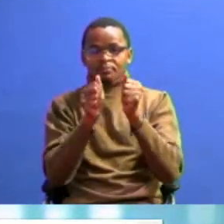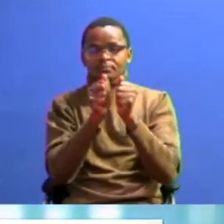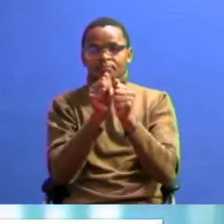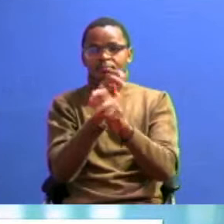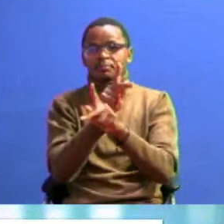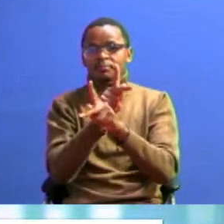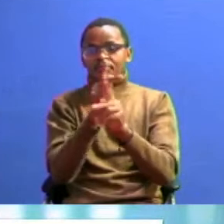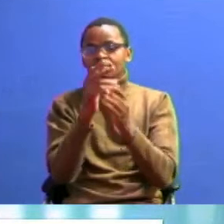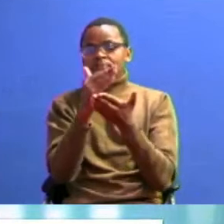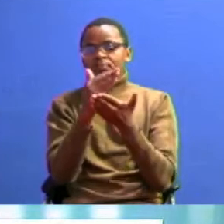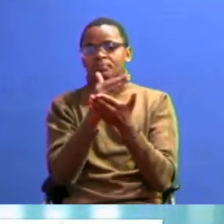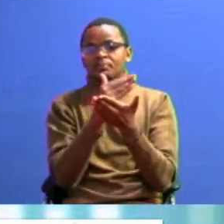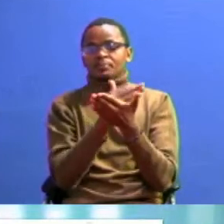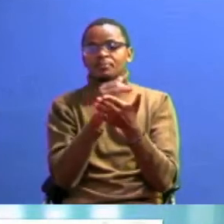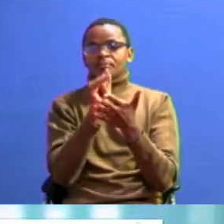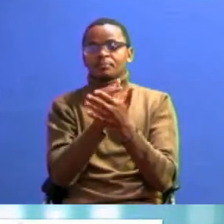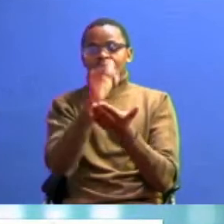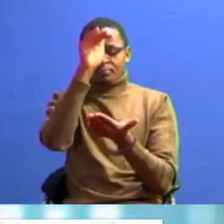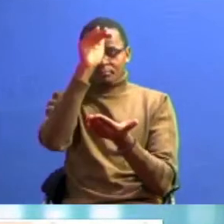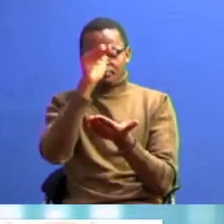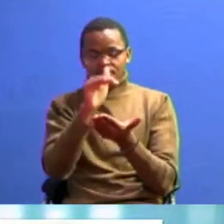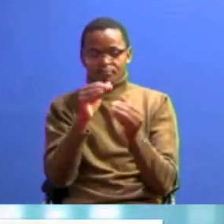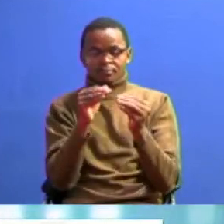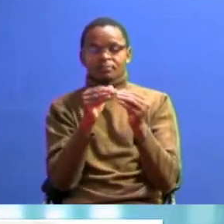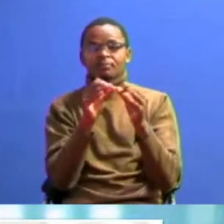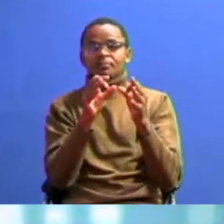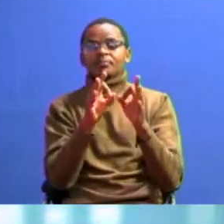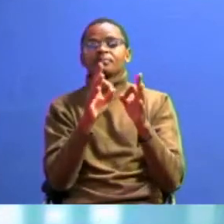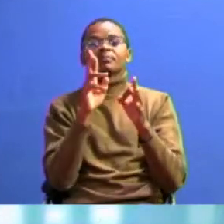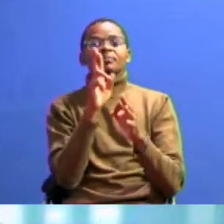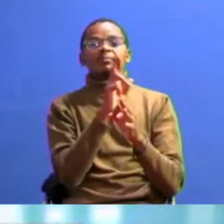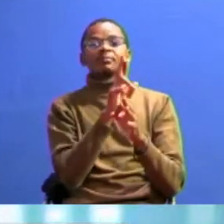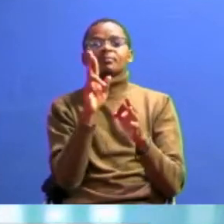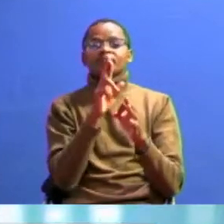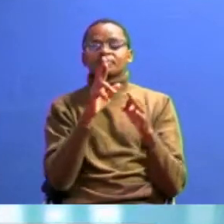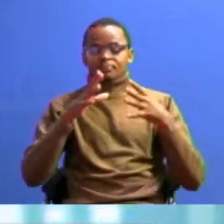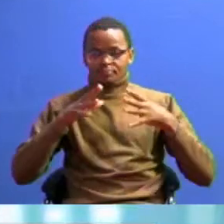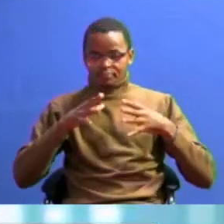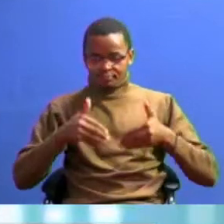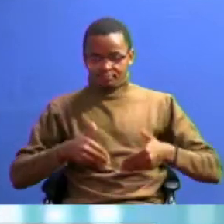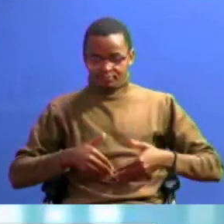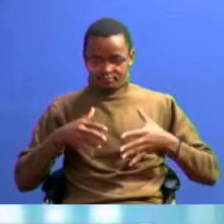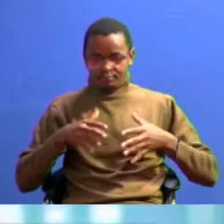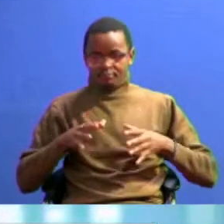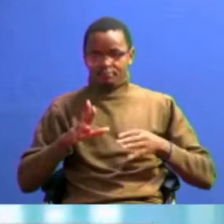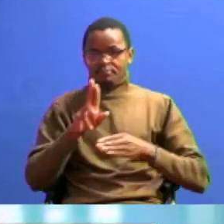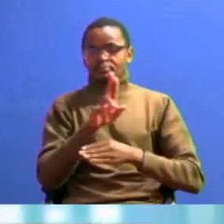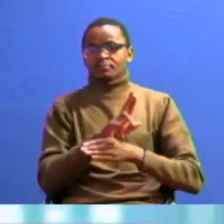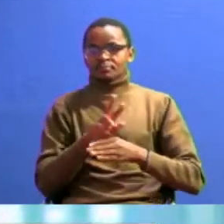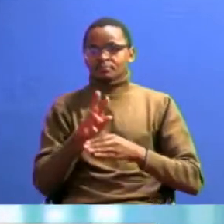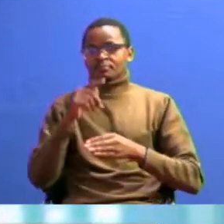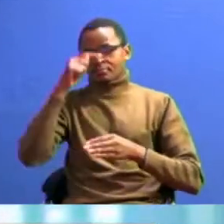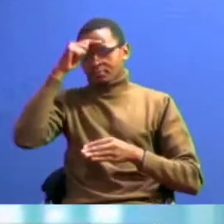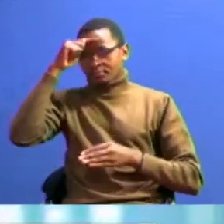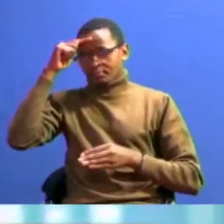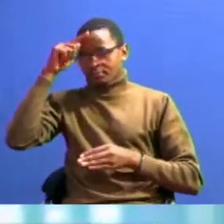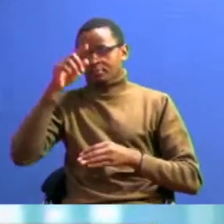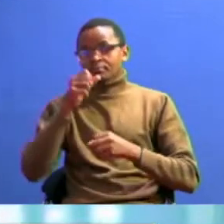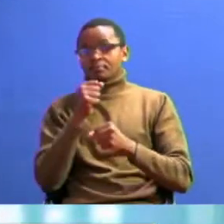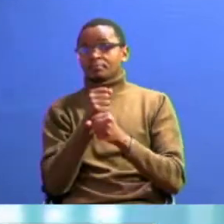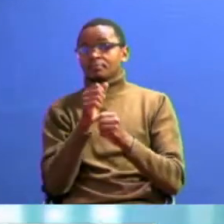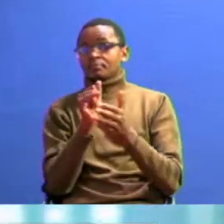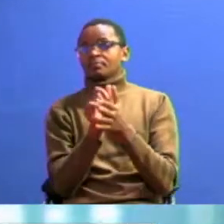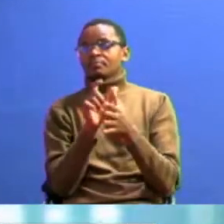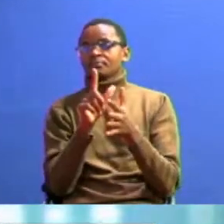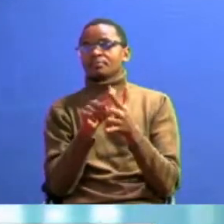prevention programs so that we reduce the numbers or the risks of young people getting into using substances, because by so doing, then